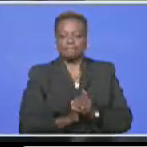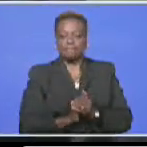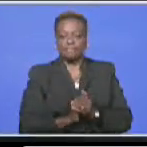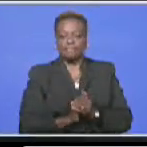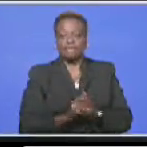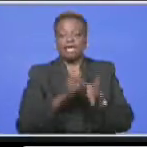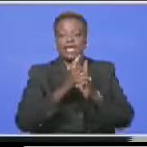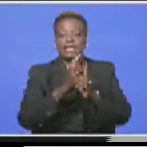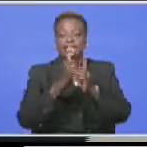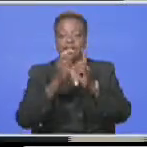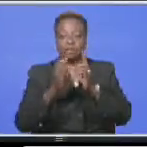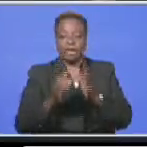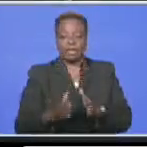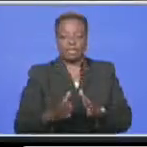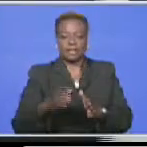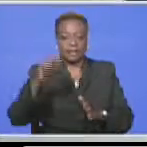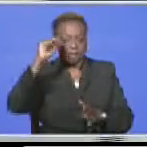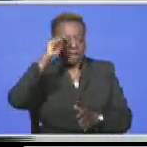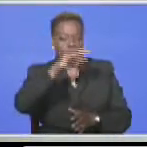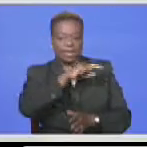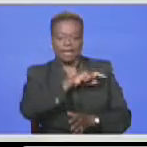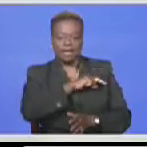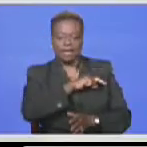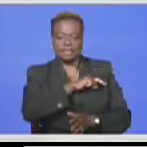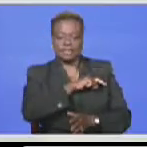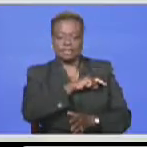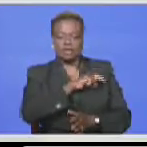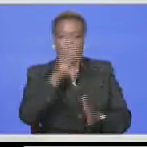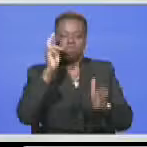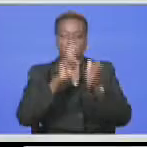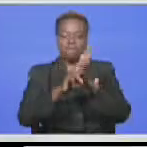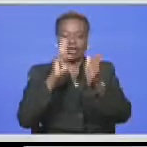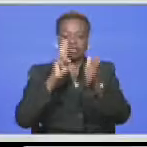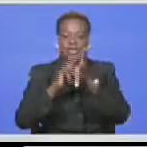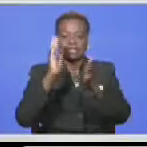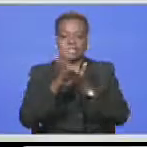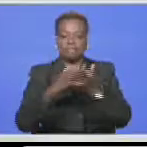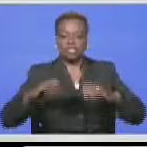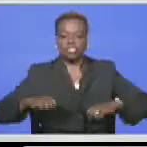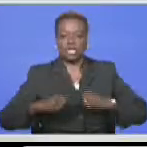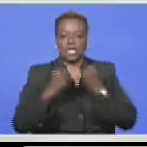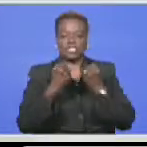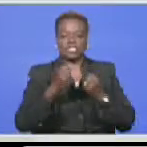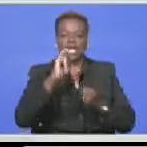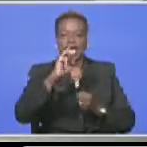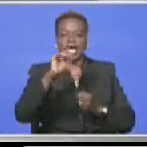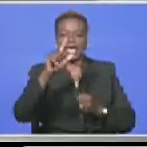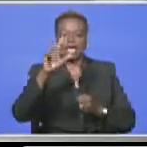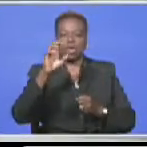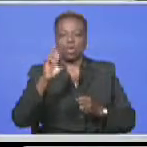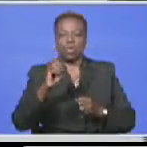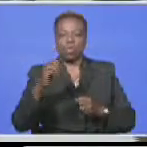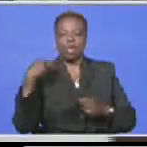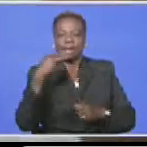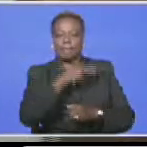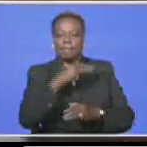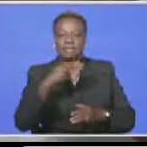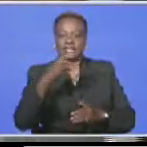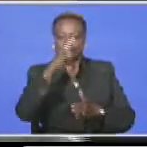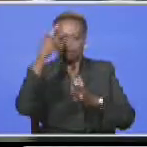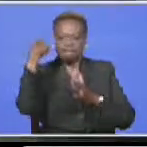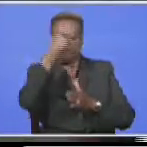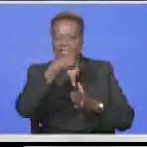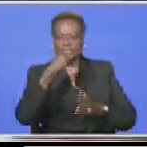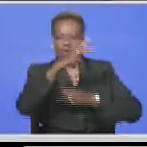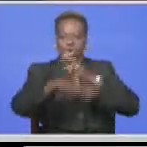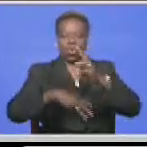Director Claudia Coinhart reflected on some of the challenges ILO members continue to face worldwide.